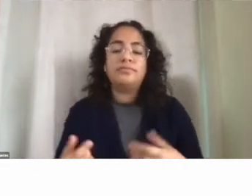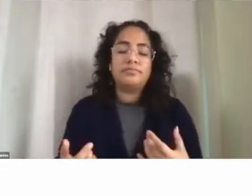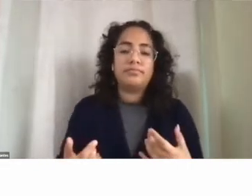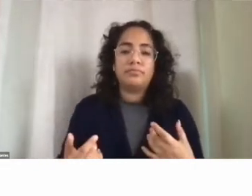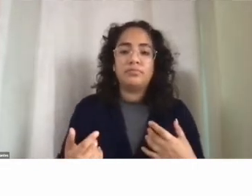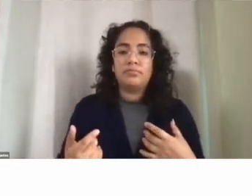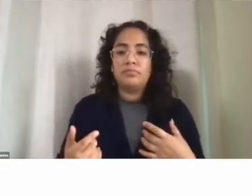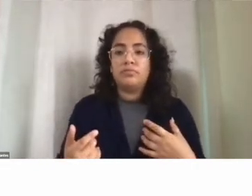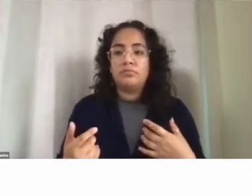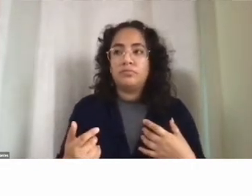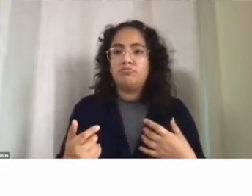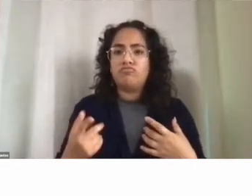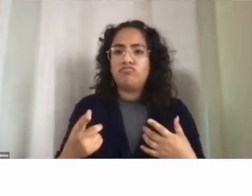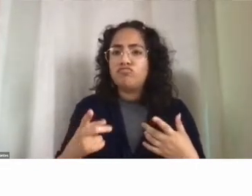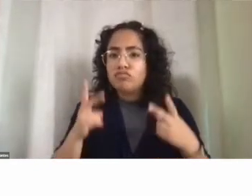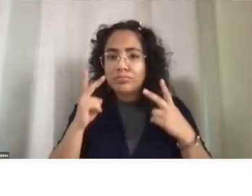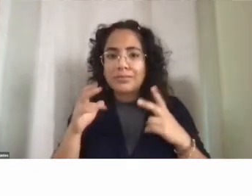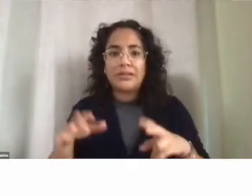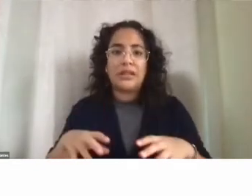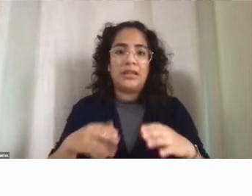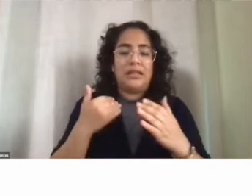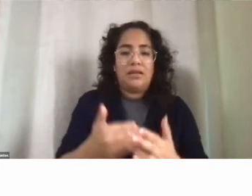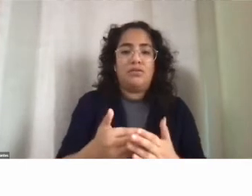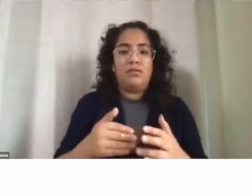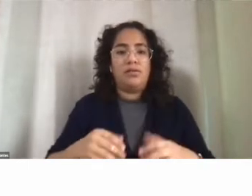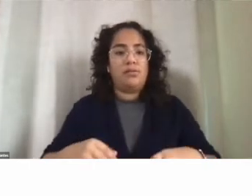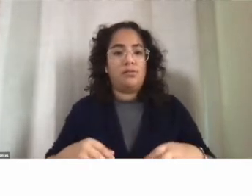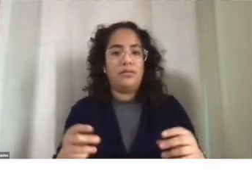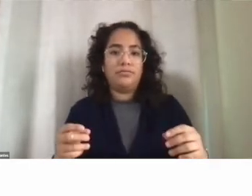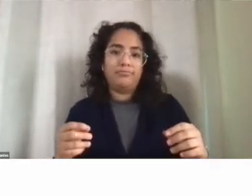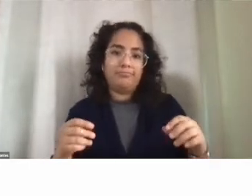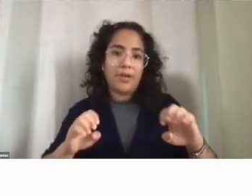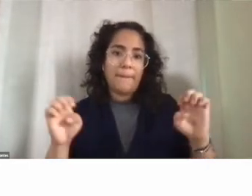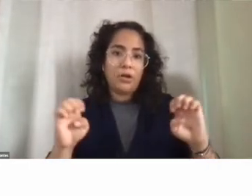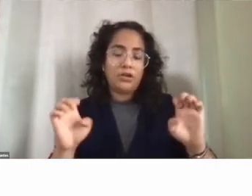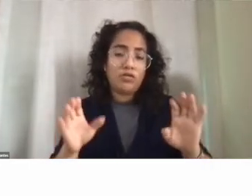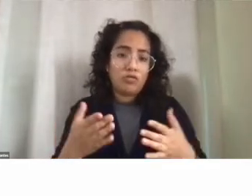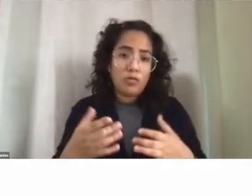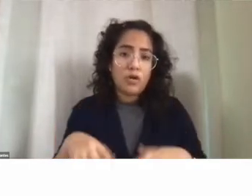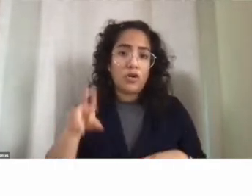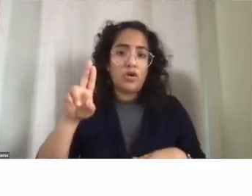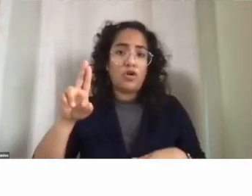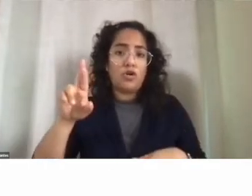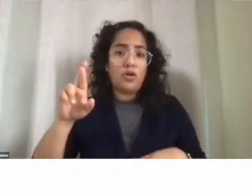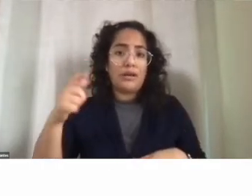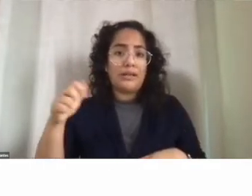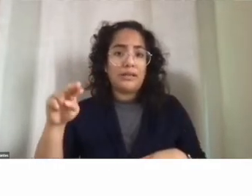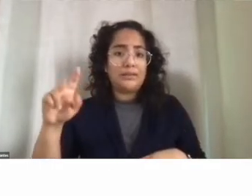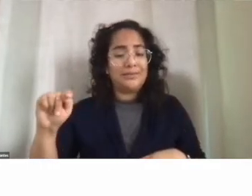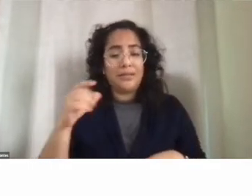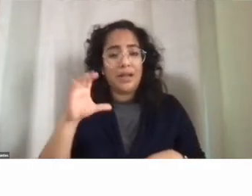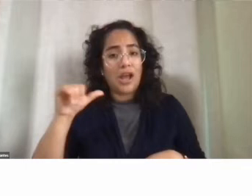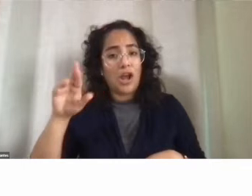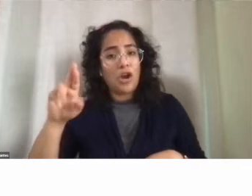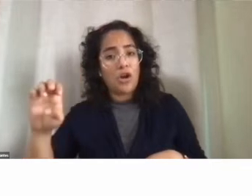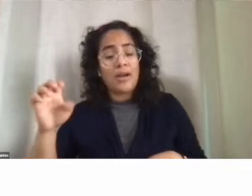locate the nearest urgent care facility or emergency room. That's helpful. Have their phone numbers always handy and know